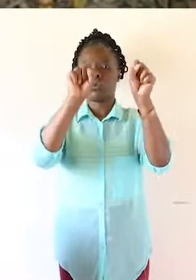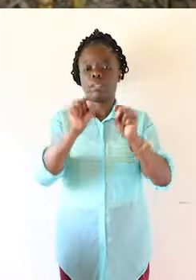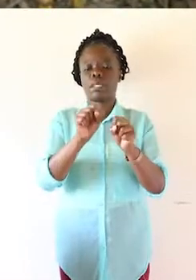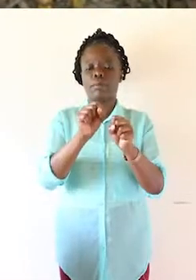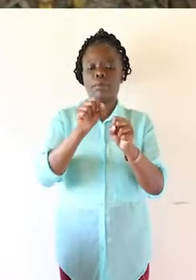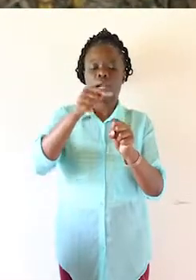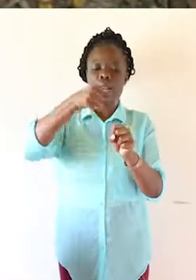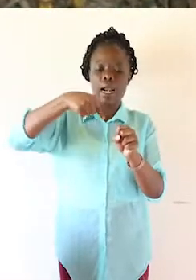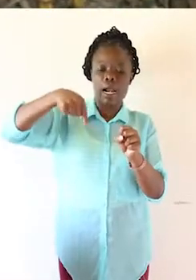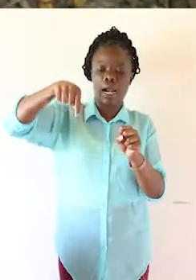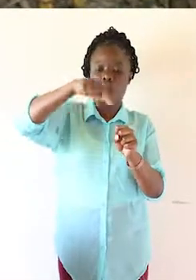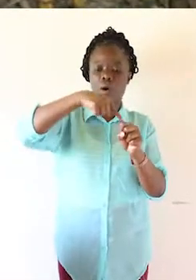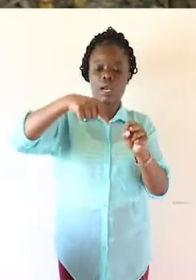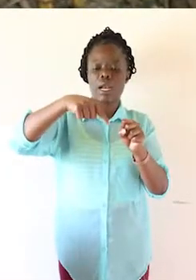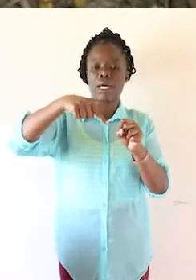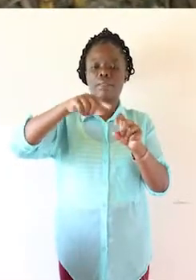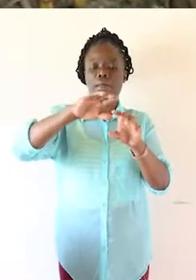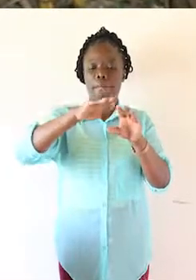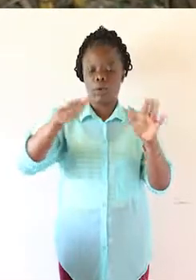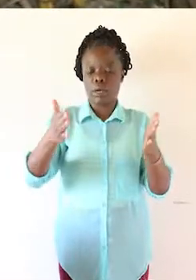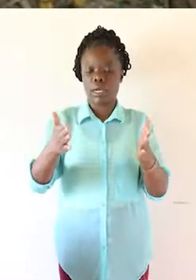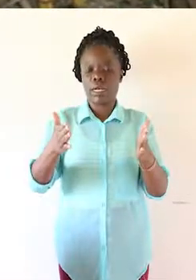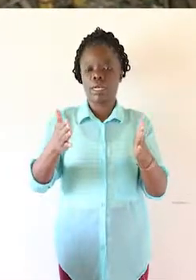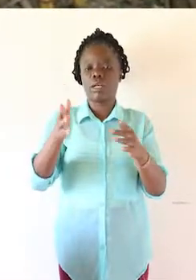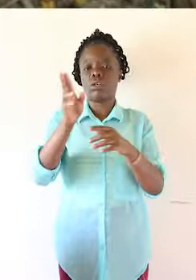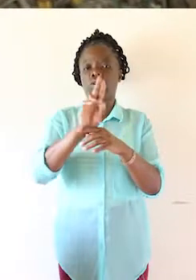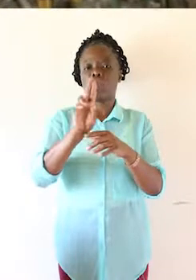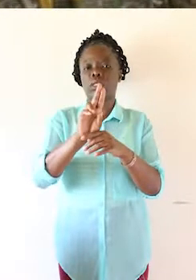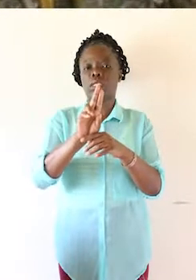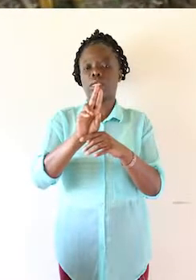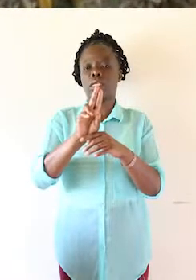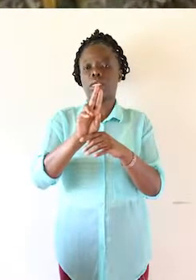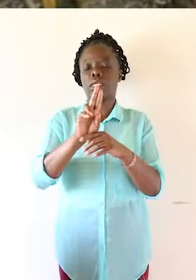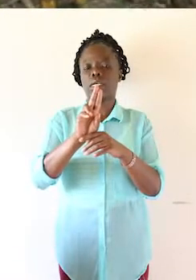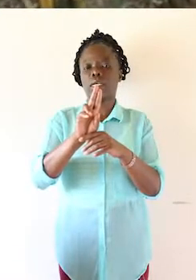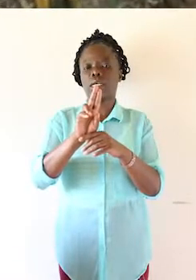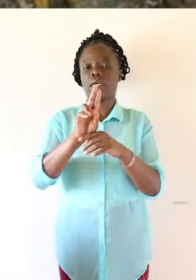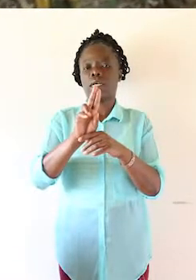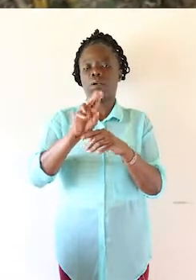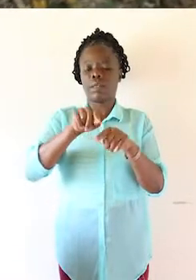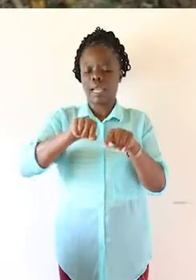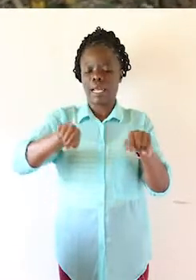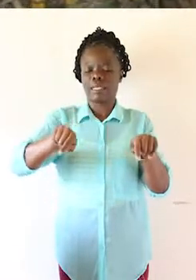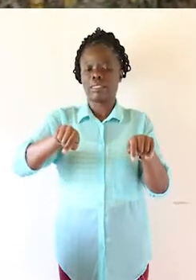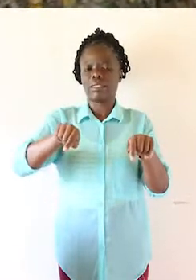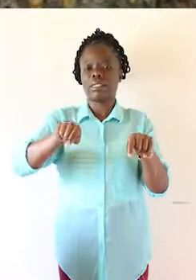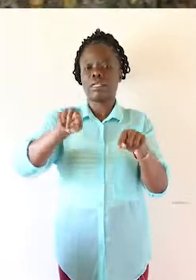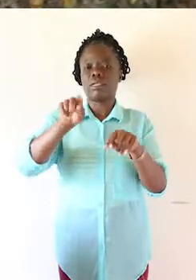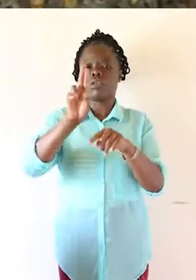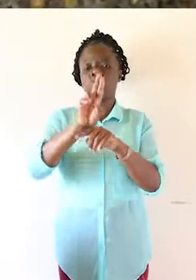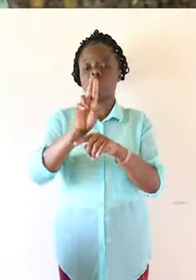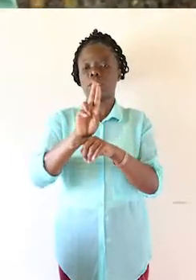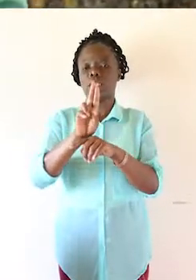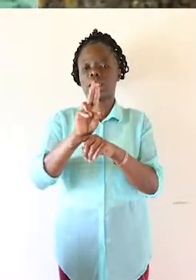to shape round the board using spoke shape and both screw holes on the legs